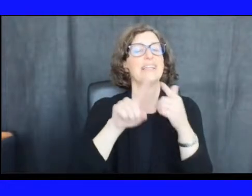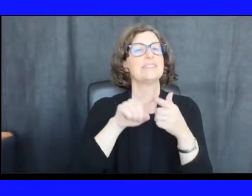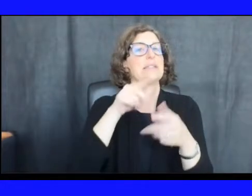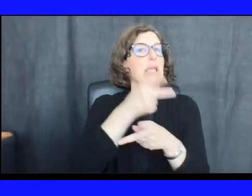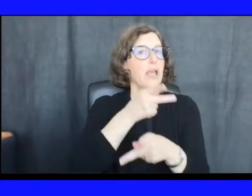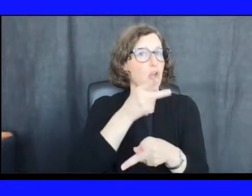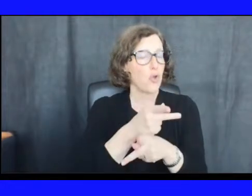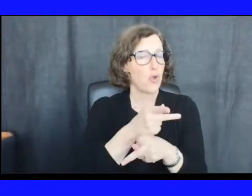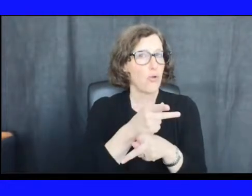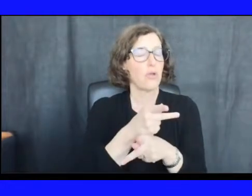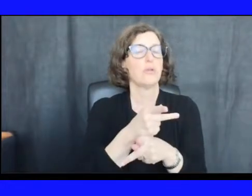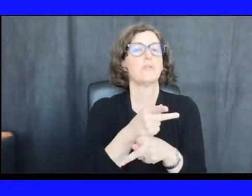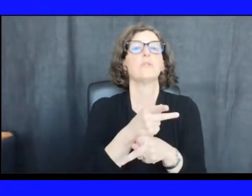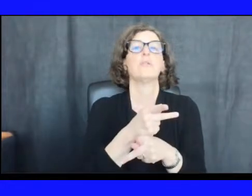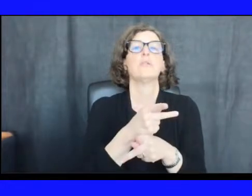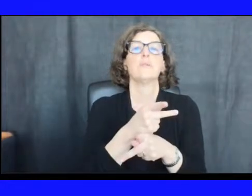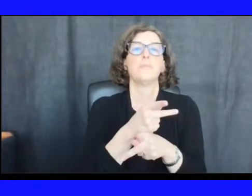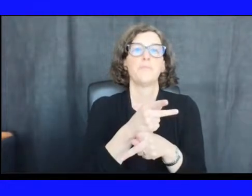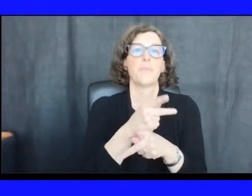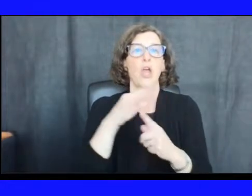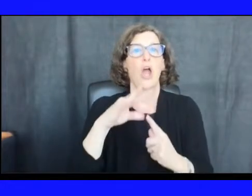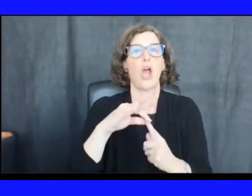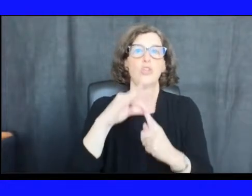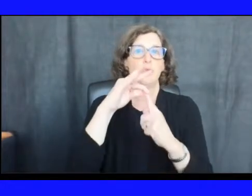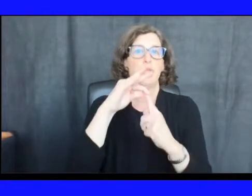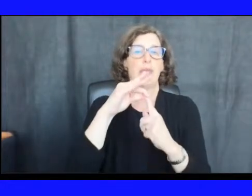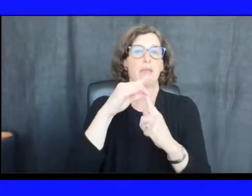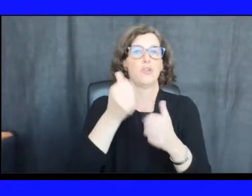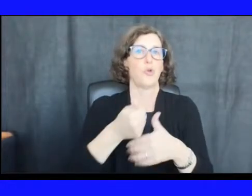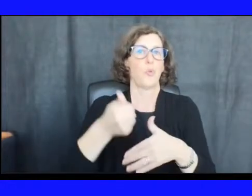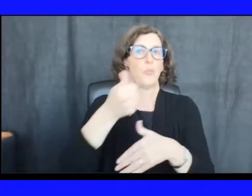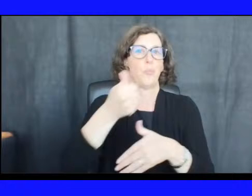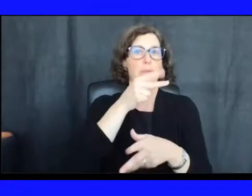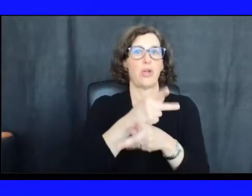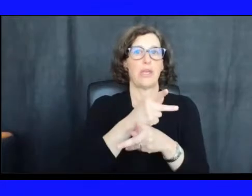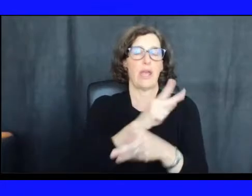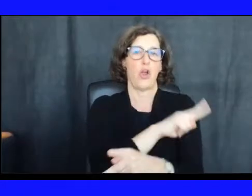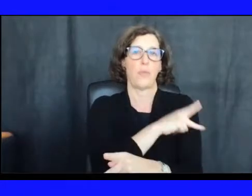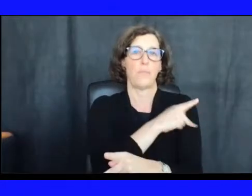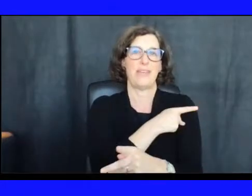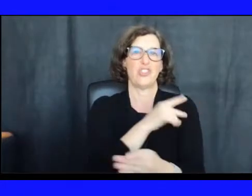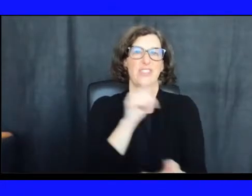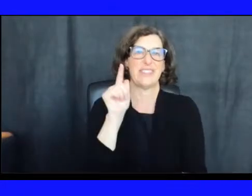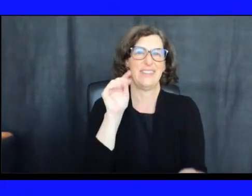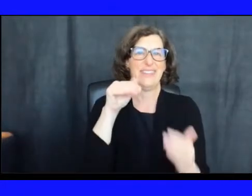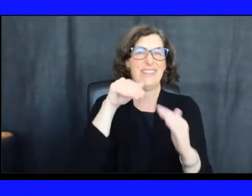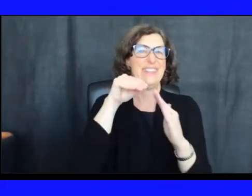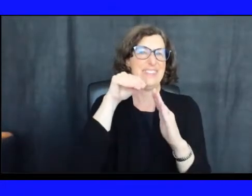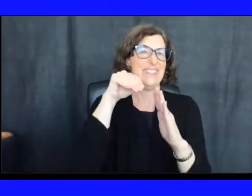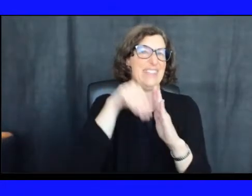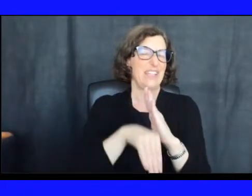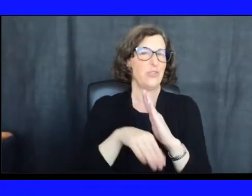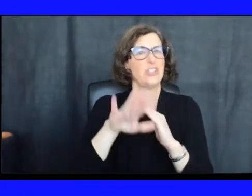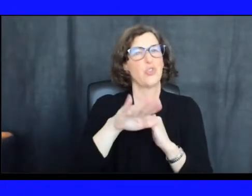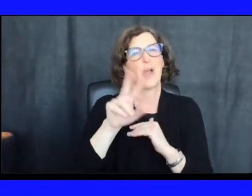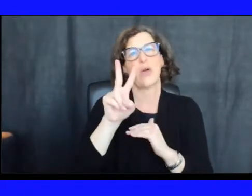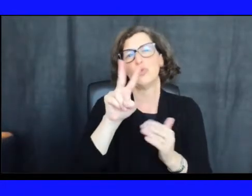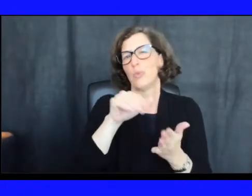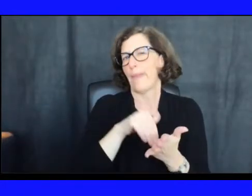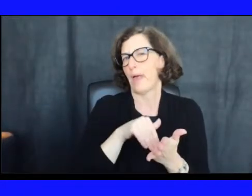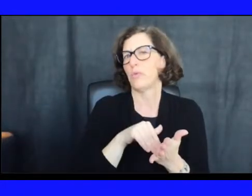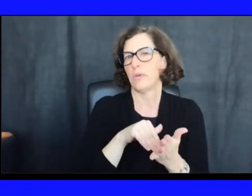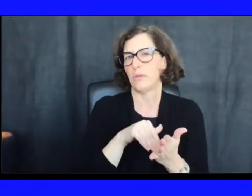cause variation. 2,000 out of 400 is a pretty small percentage. For care